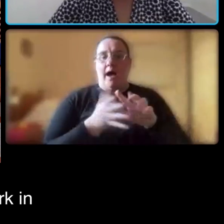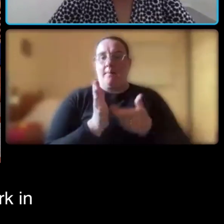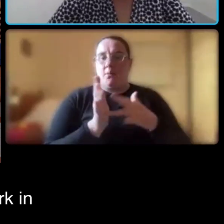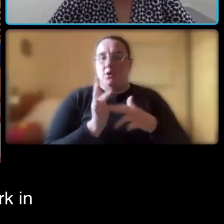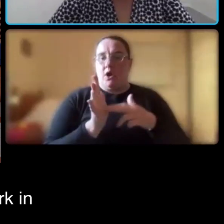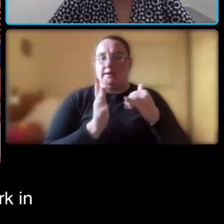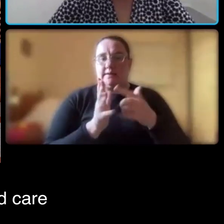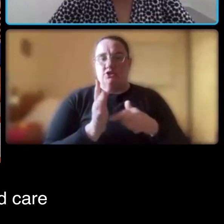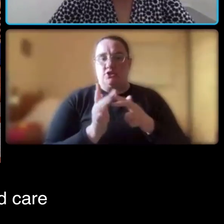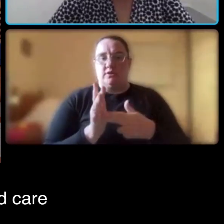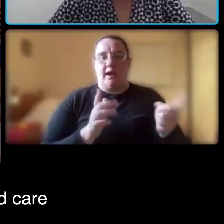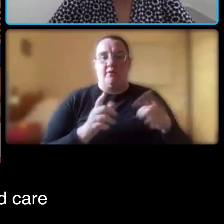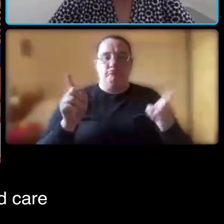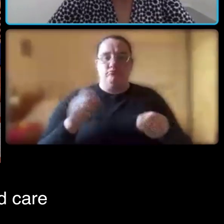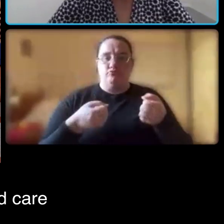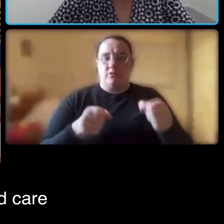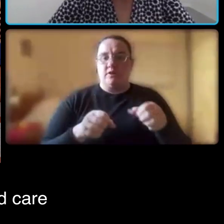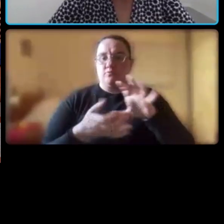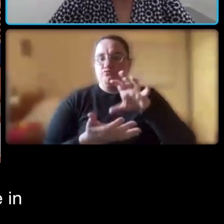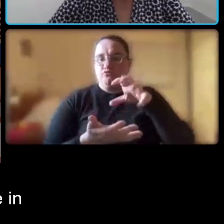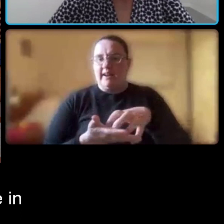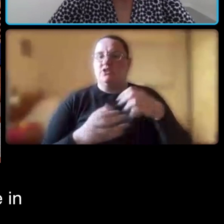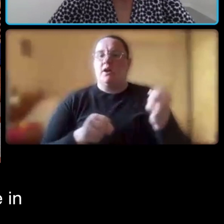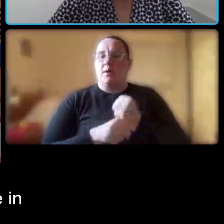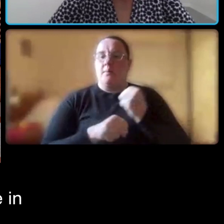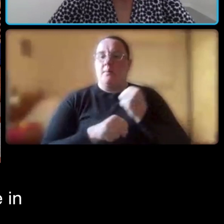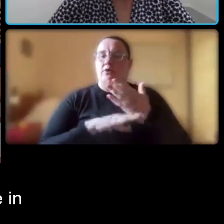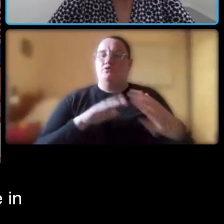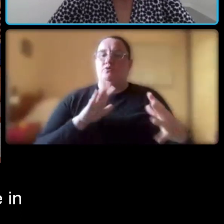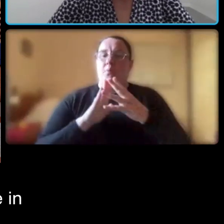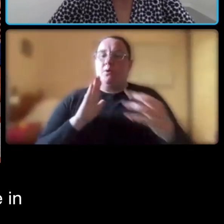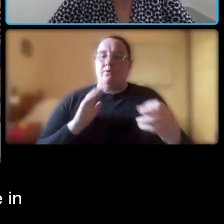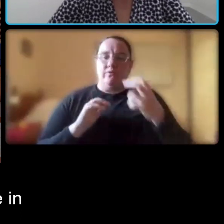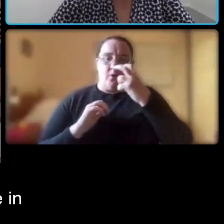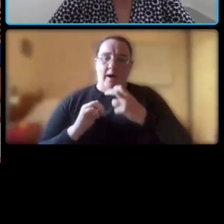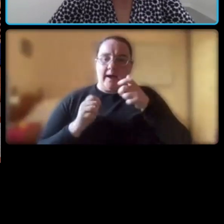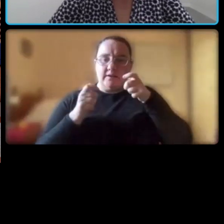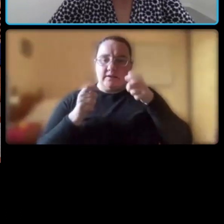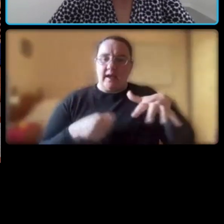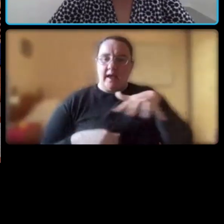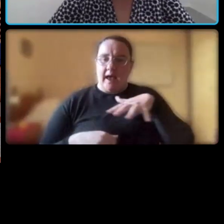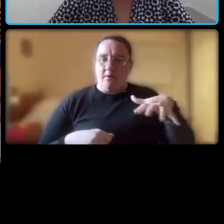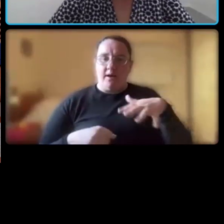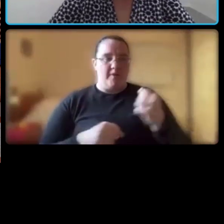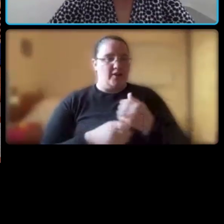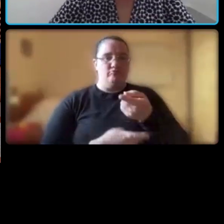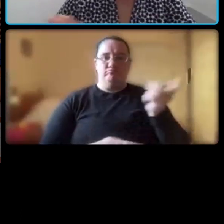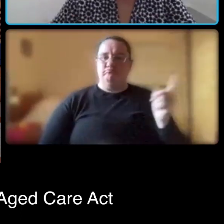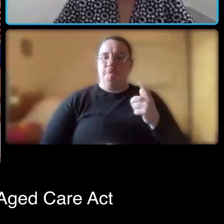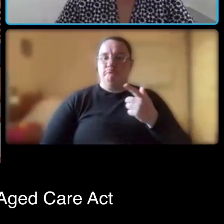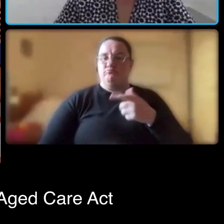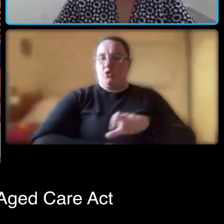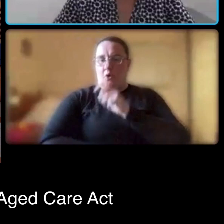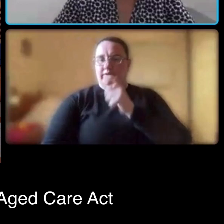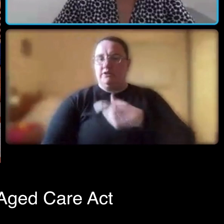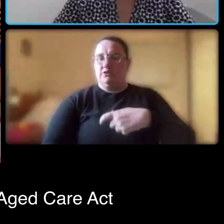to lead the department's work in designing a regulatory model for the aged care sector that builds trust and confidence in Australia's aged care system. The